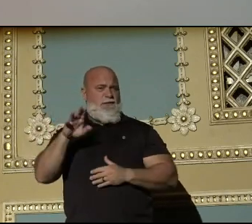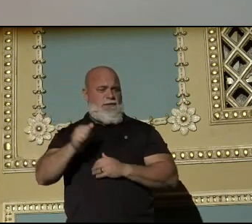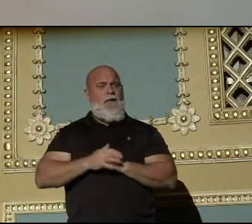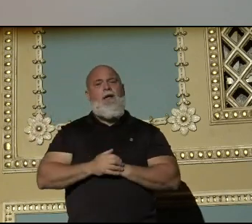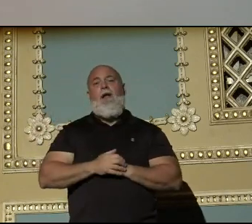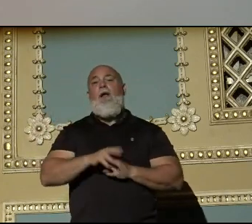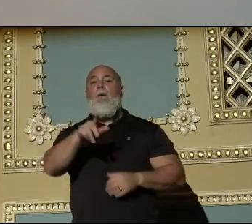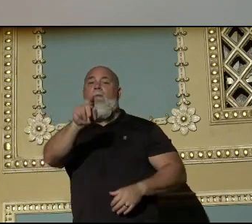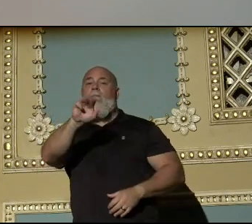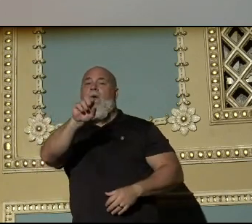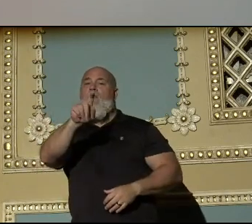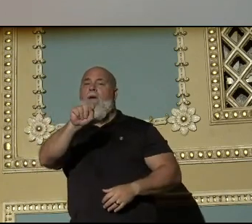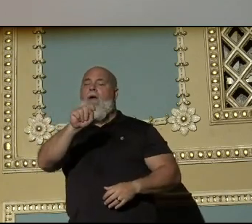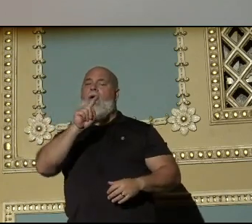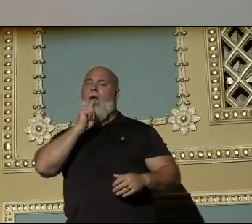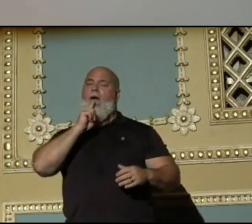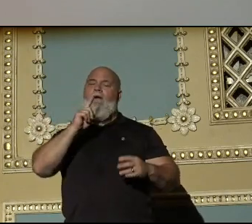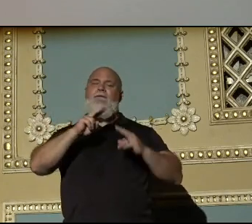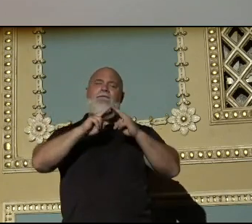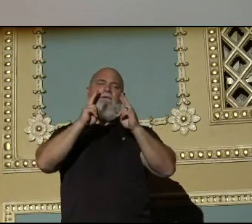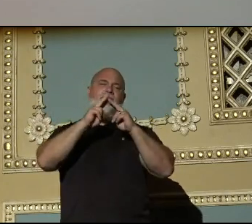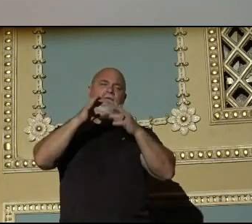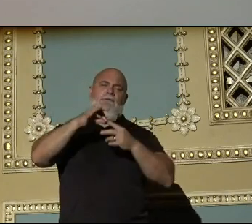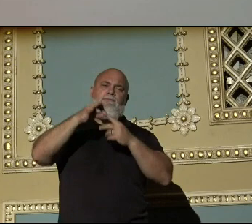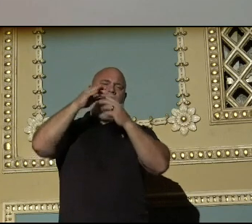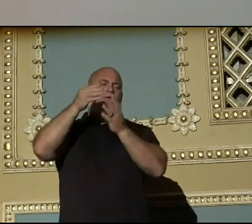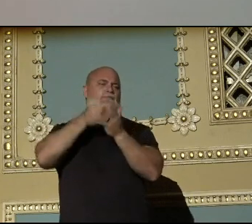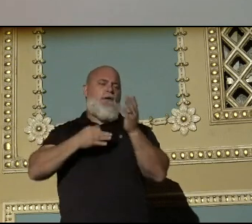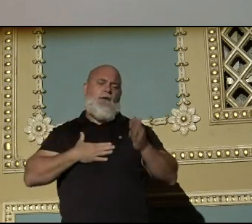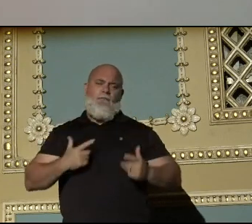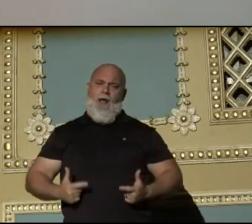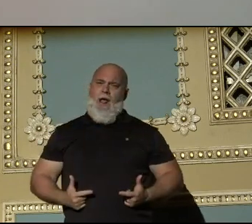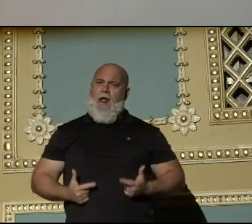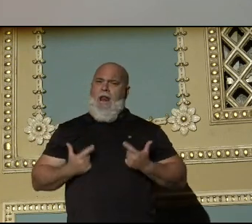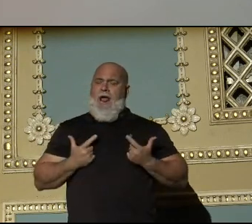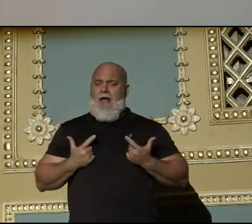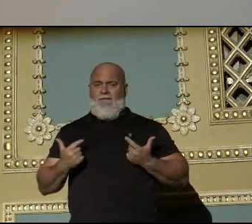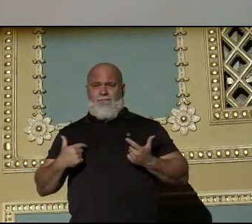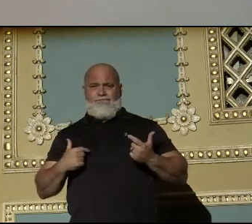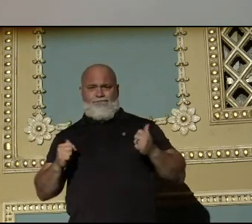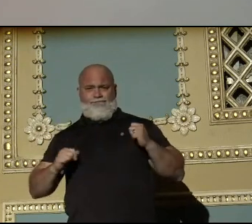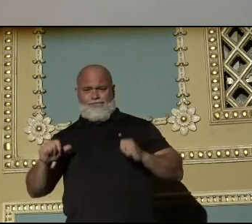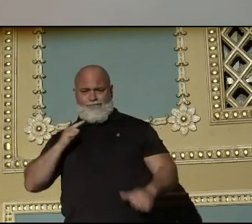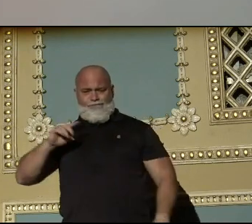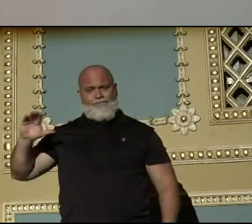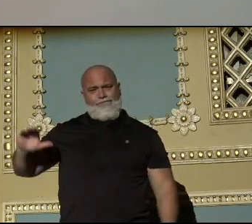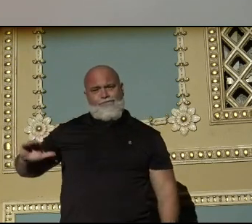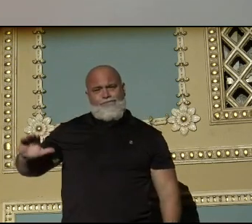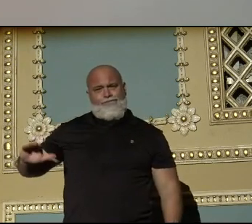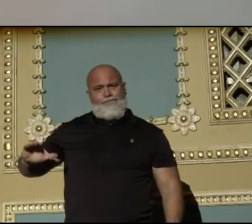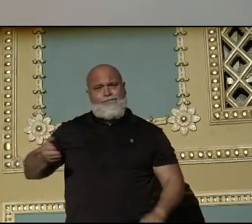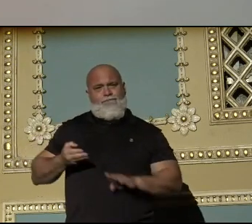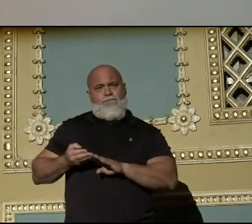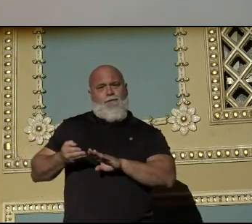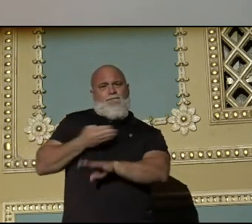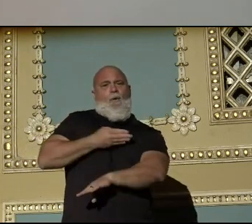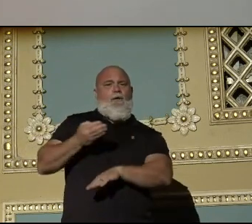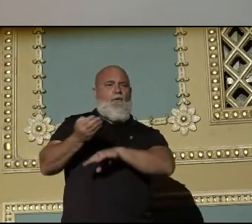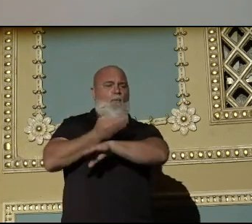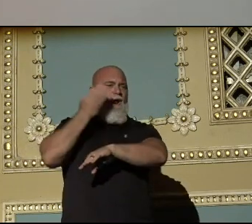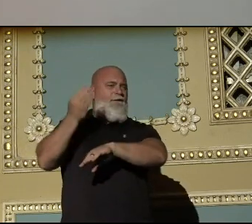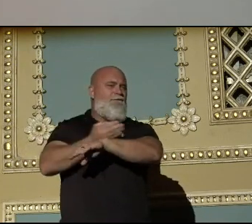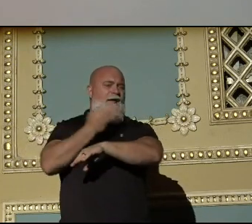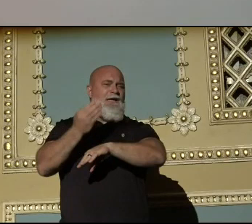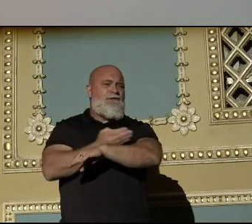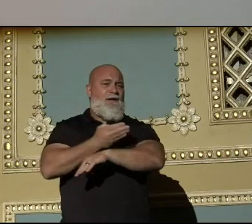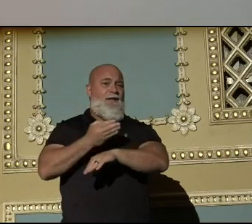Paramount has been a very, very special part of my life. I got to perform there as a kid prior to its renovation. And then as